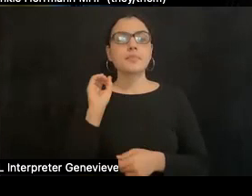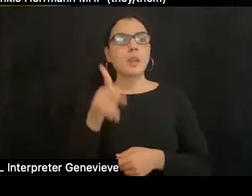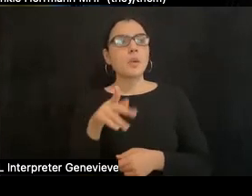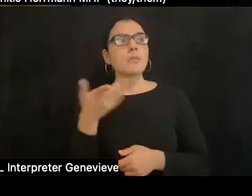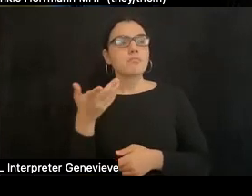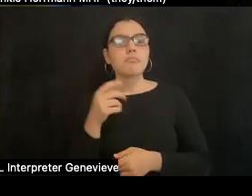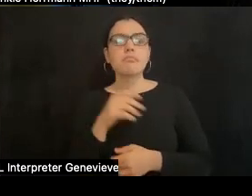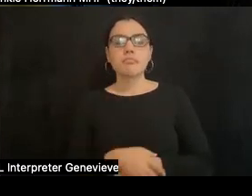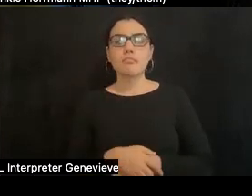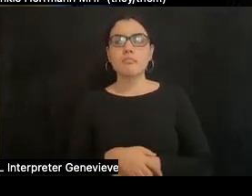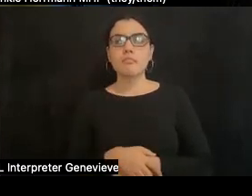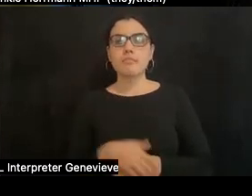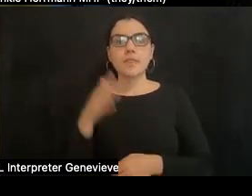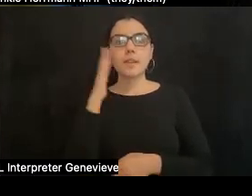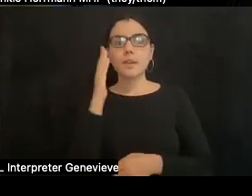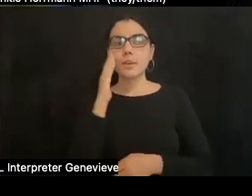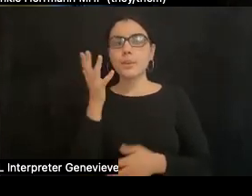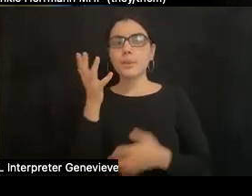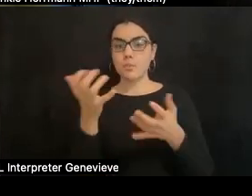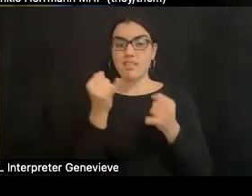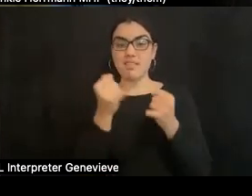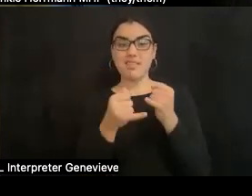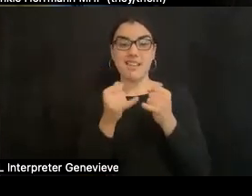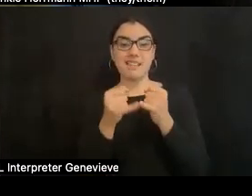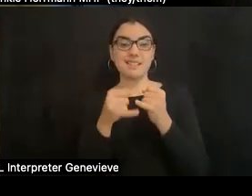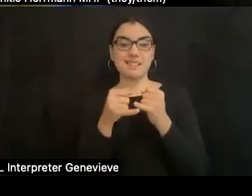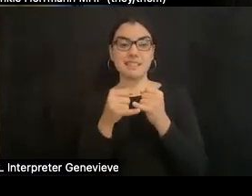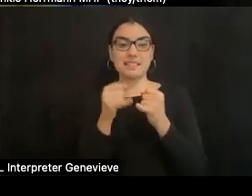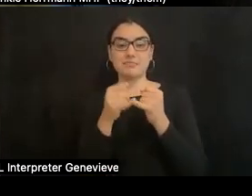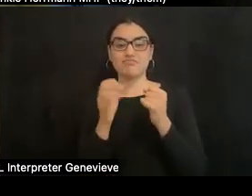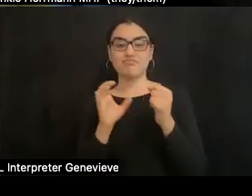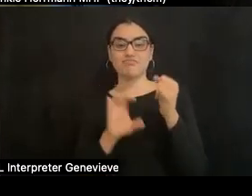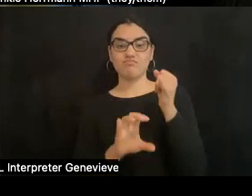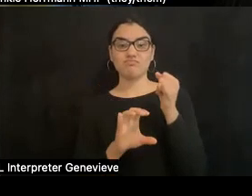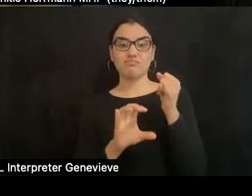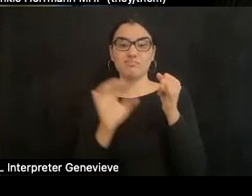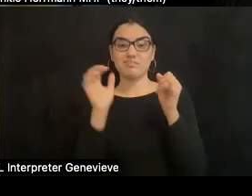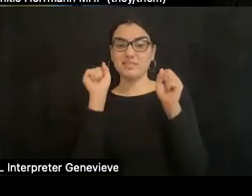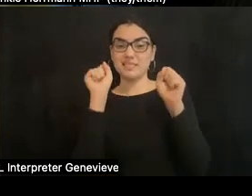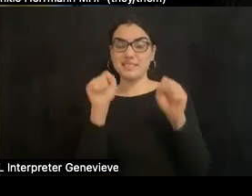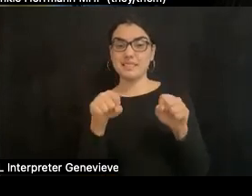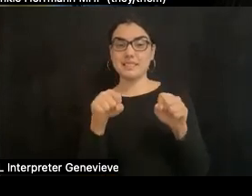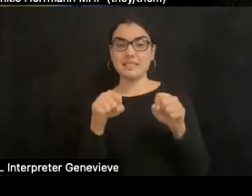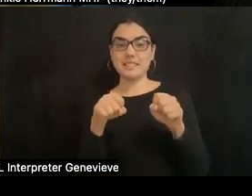cool. I know we want to do our last section,